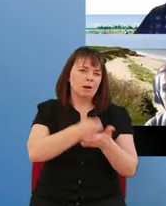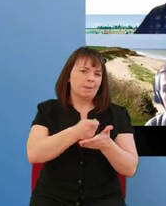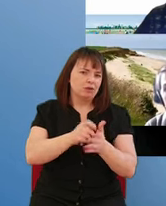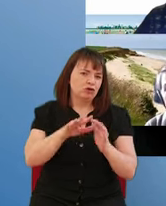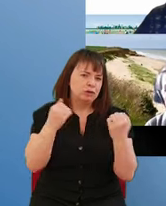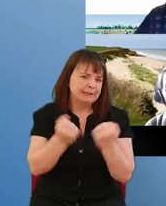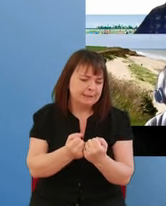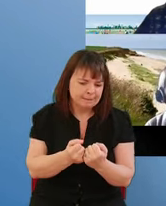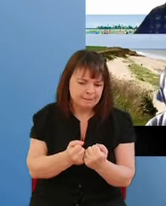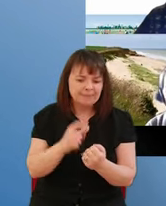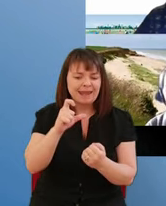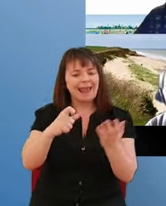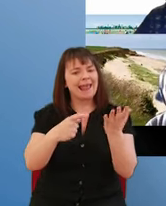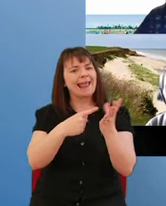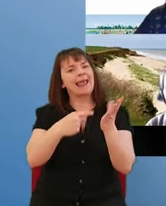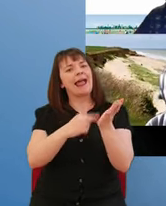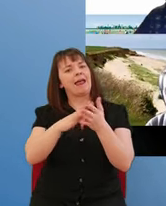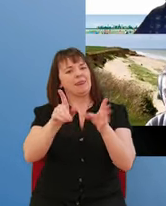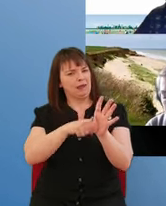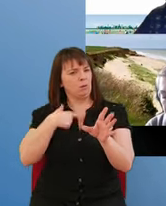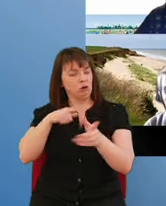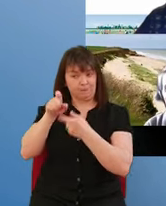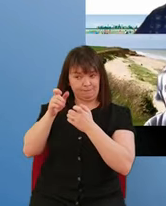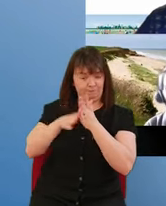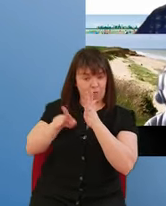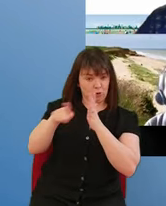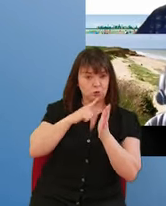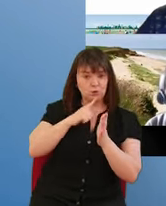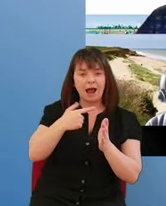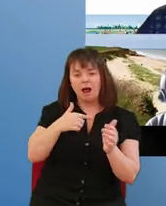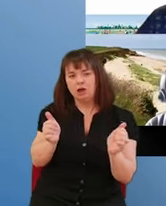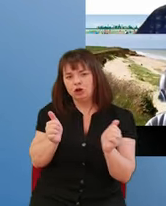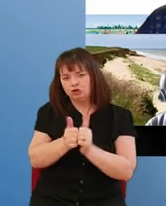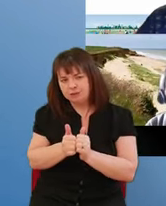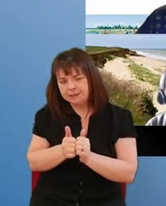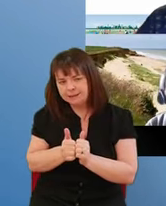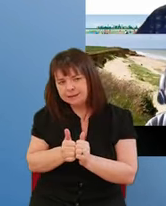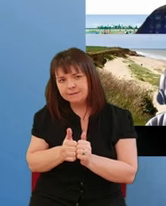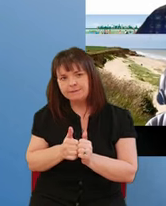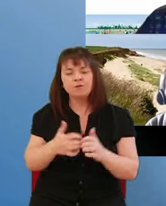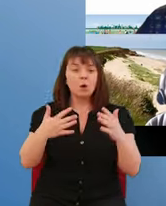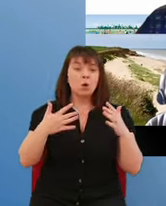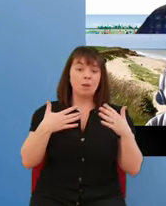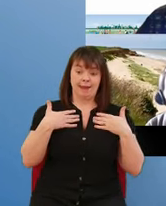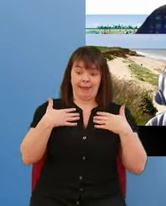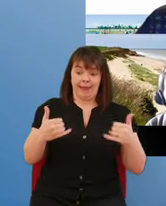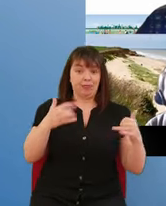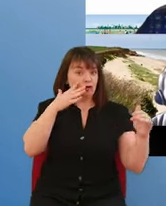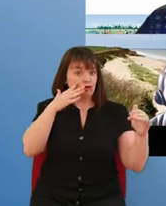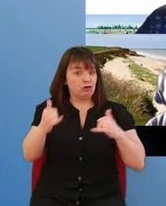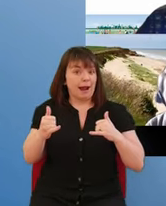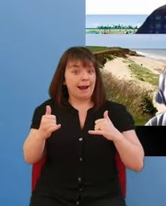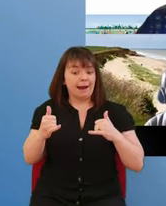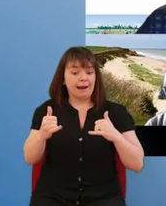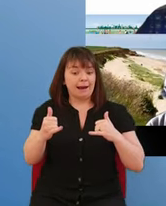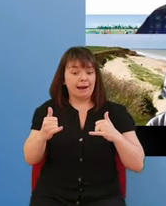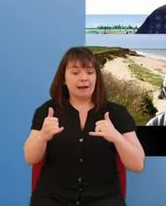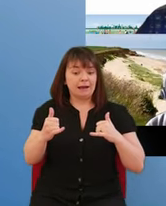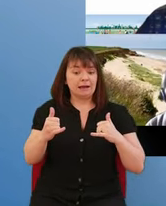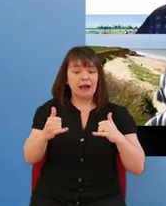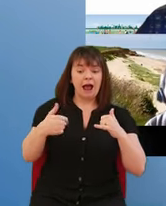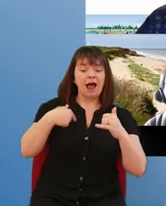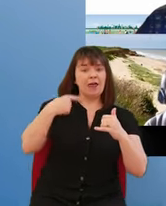You know, people have their health check, but so what? Absolutely. We've currently got a pilot running with Thrive Tribe